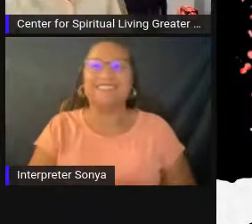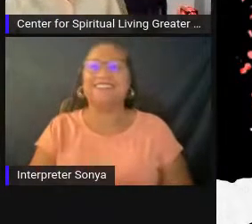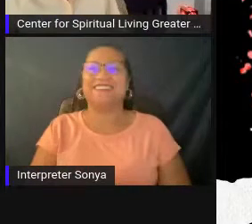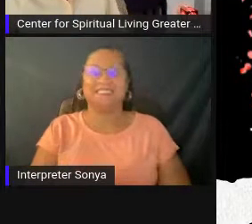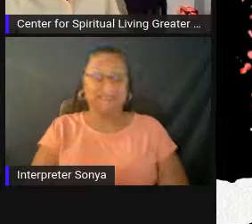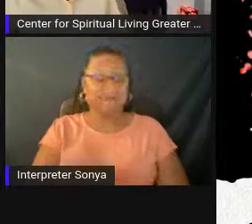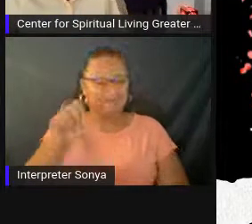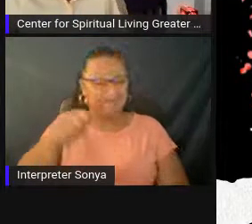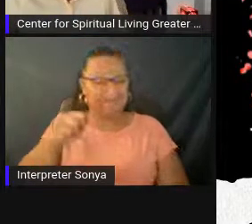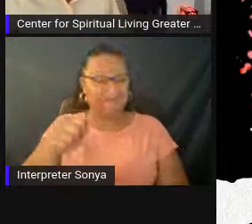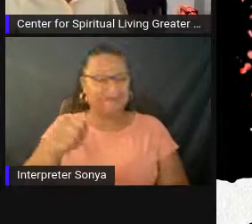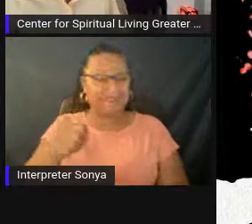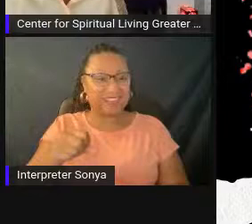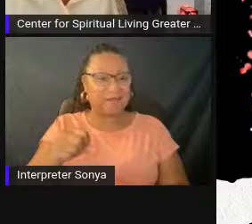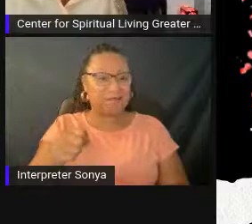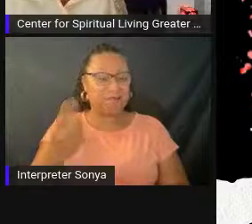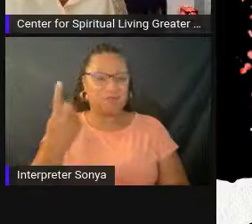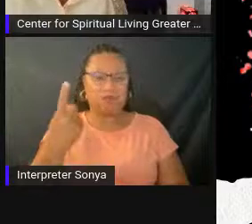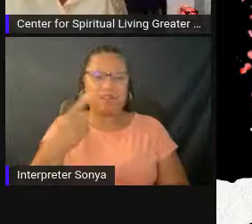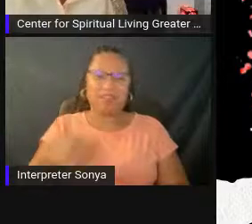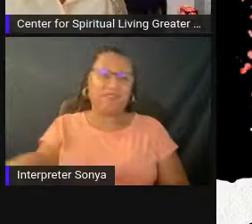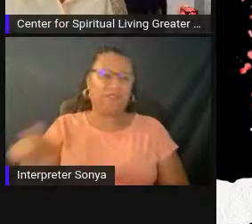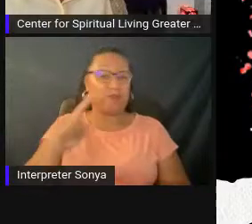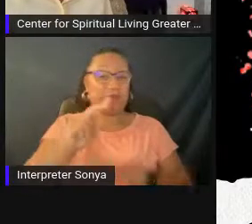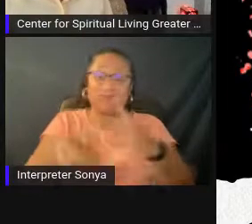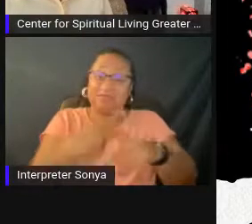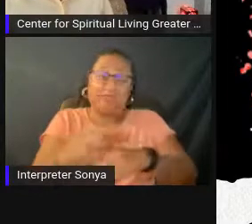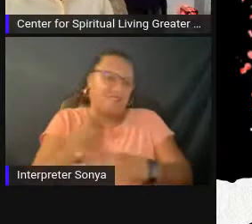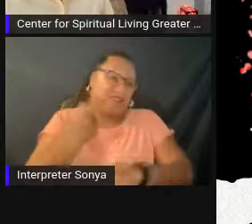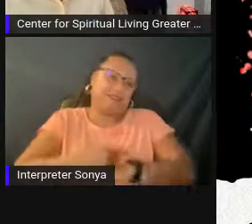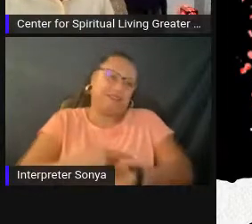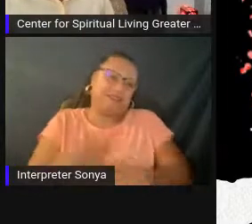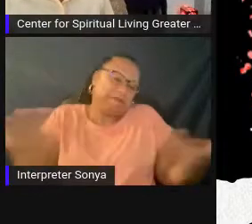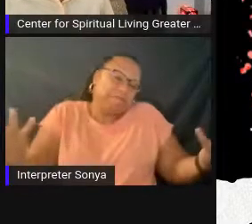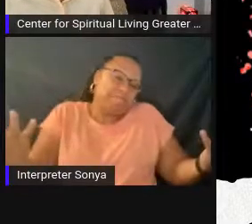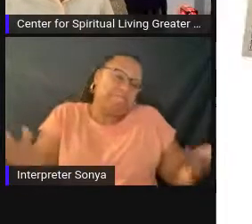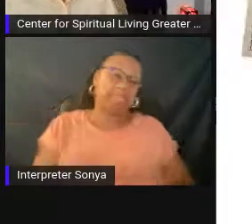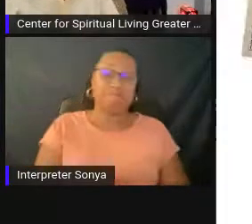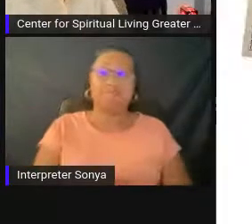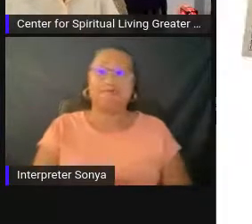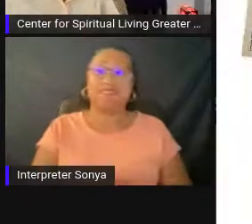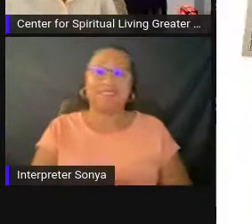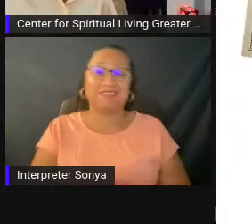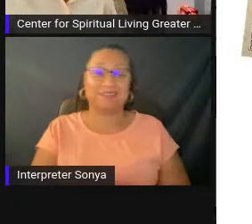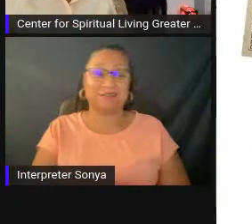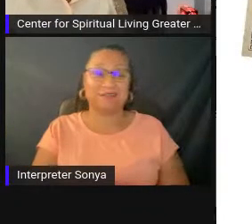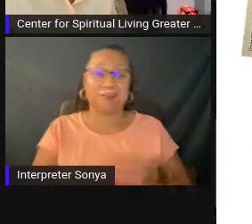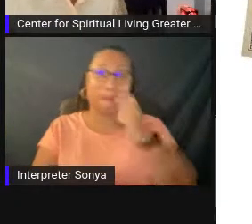Yep, it's going to be one of them days. All right.